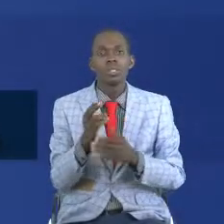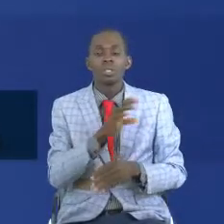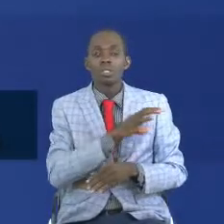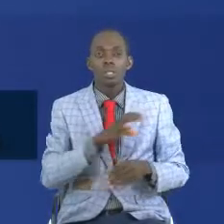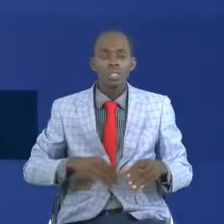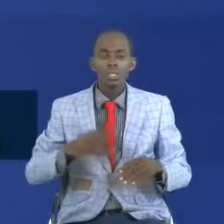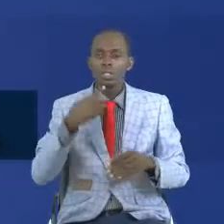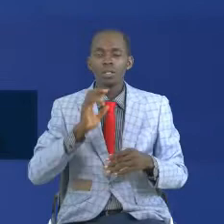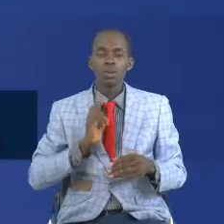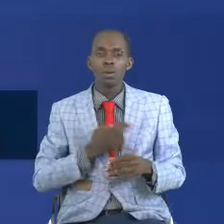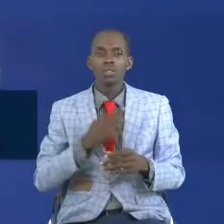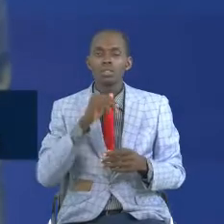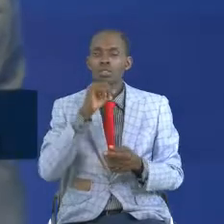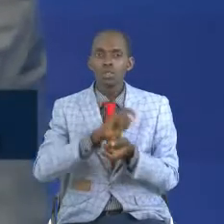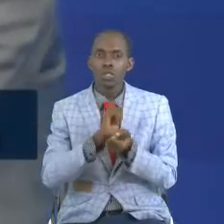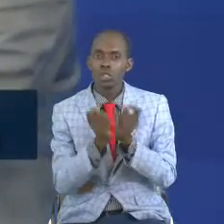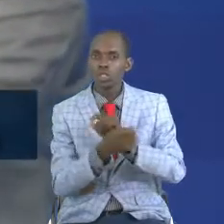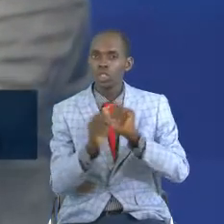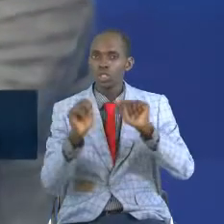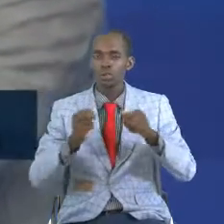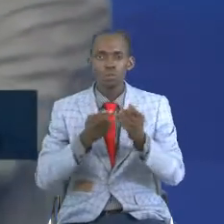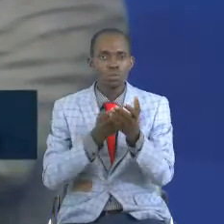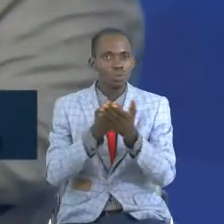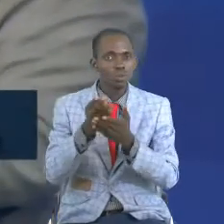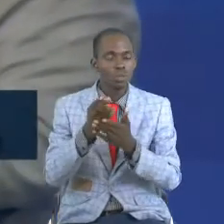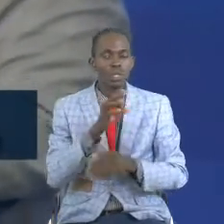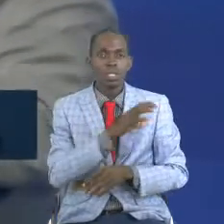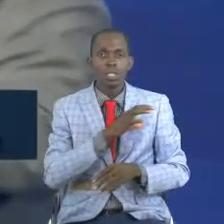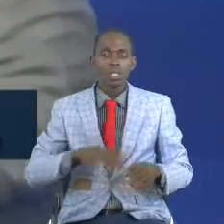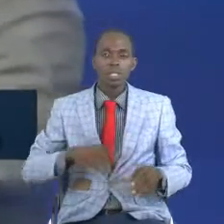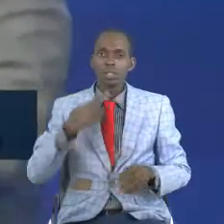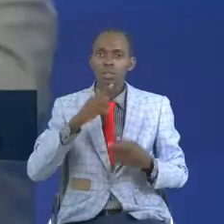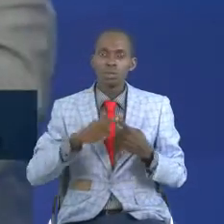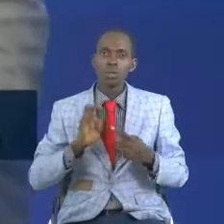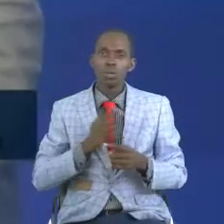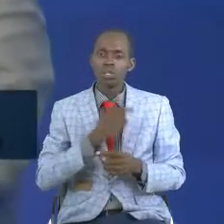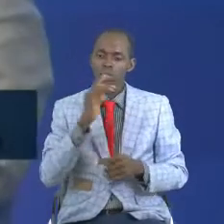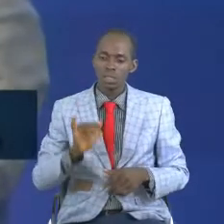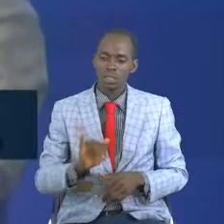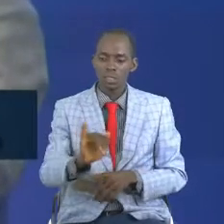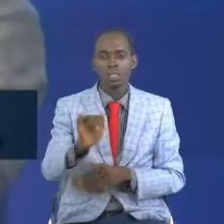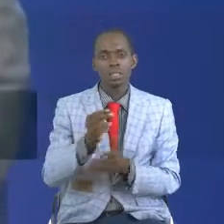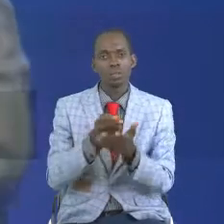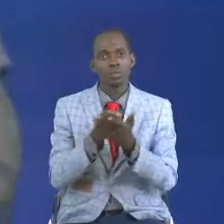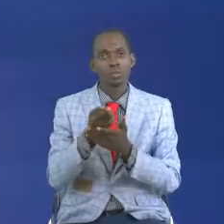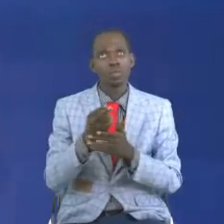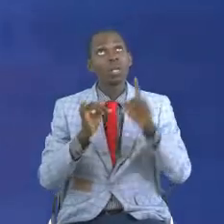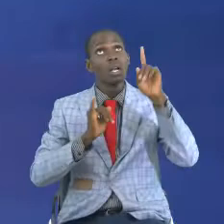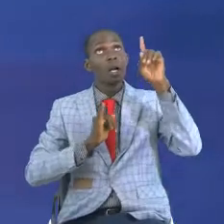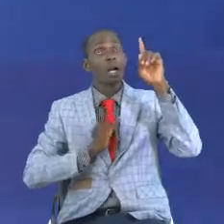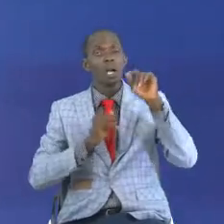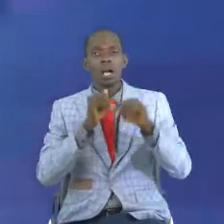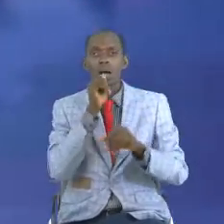unchangeable truth. He told us the eternal truth. I am the way between